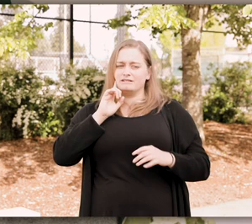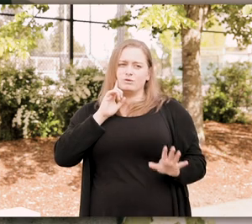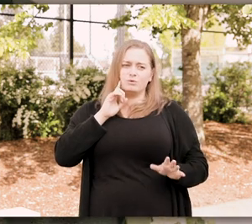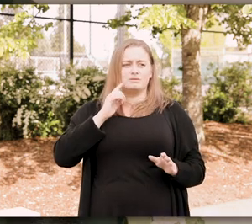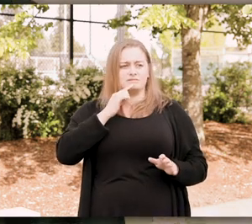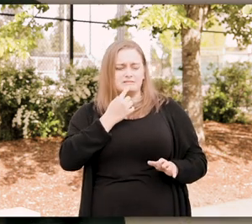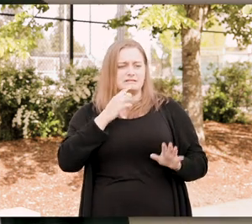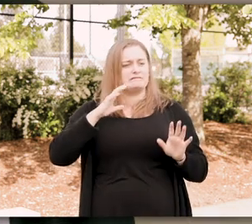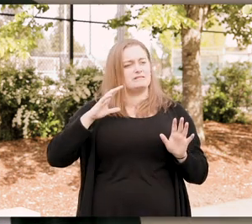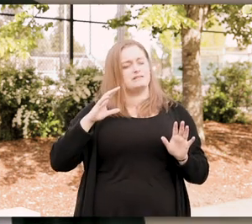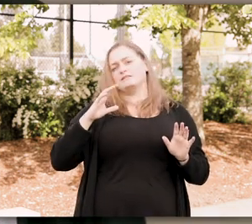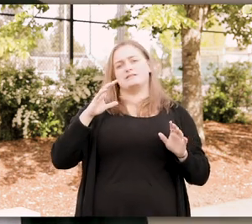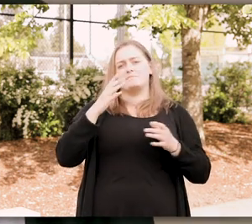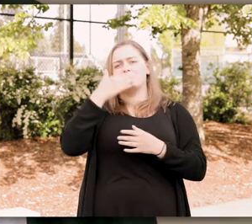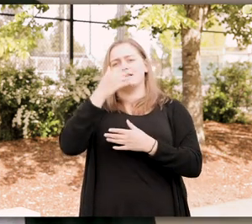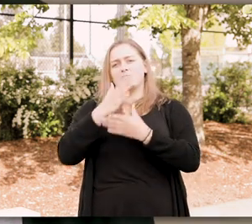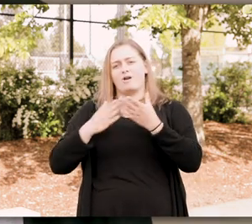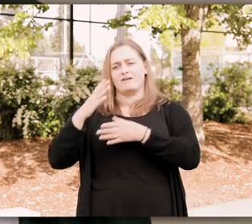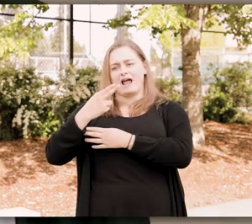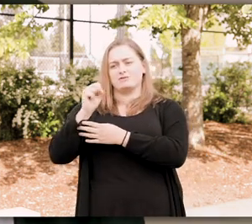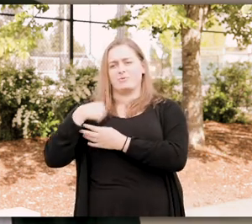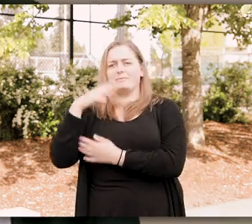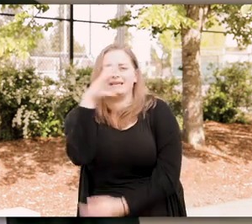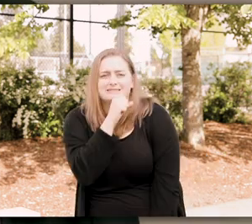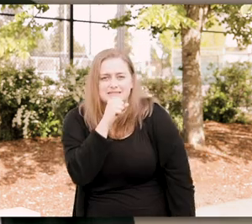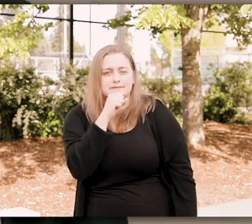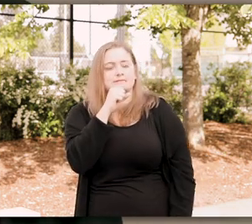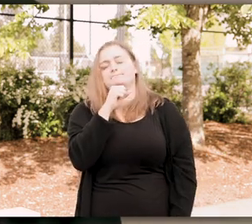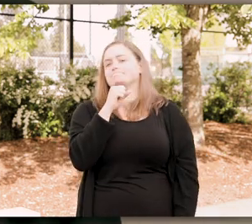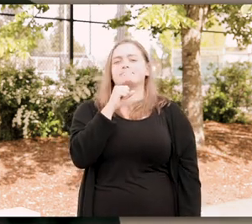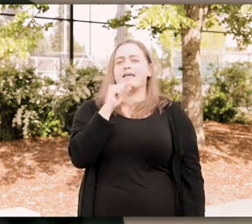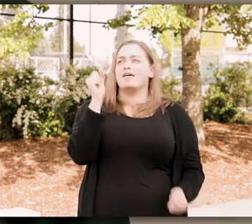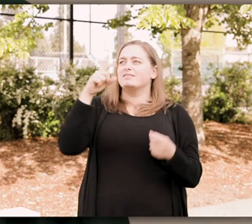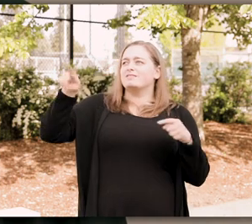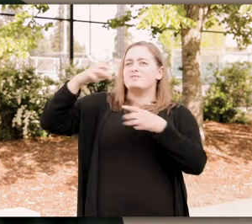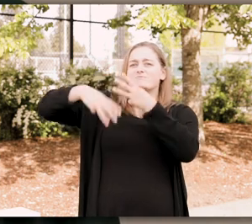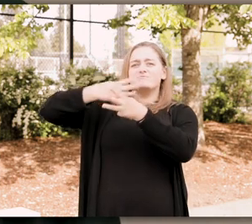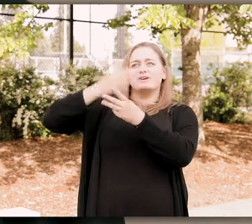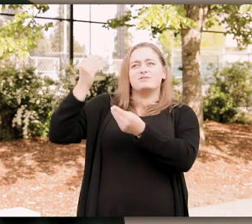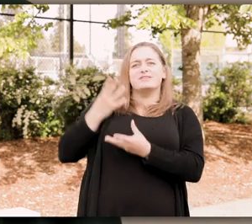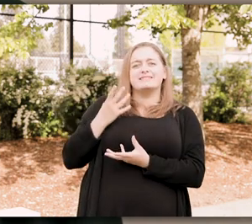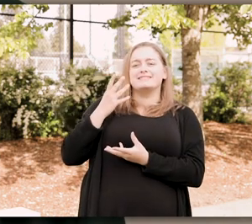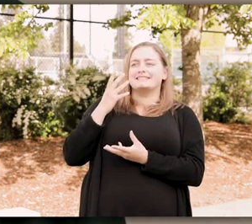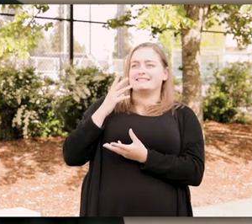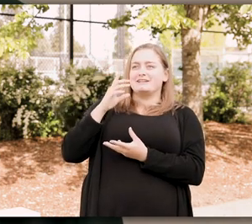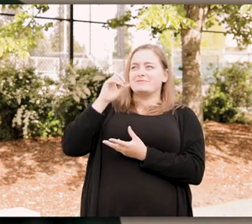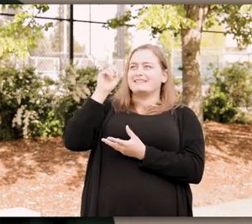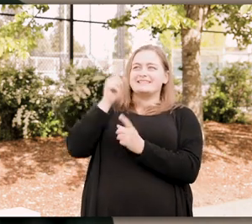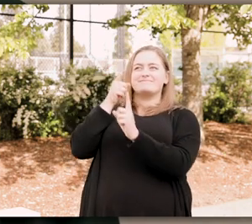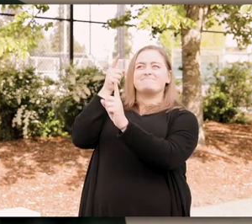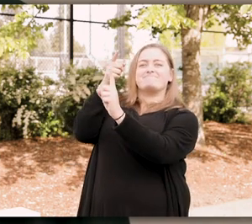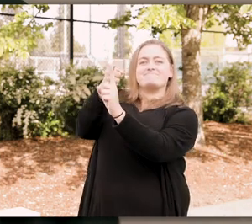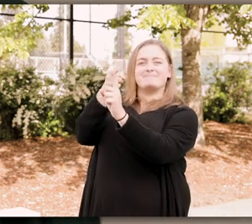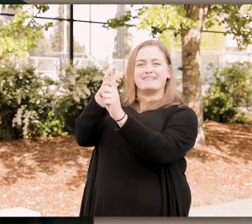part of high school. We were told it was all supposed to amass to this singular, cathartic moment, and it's been hard to watch